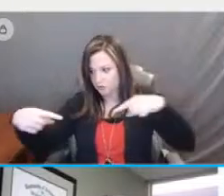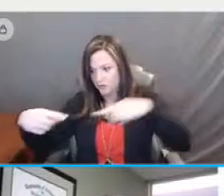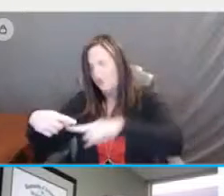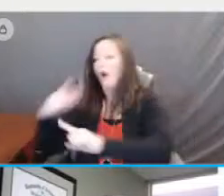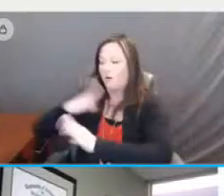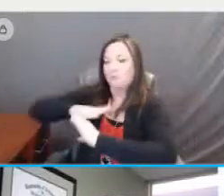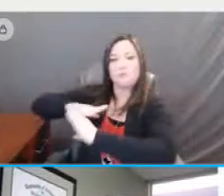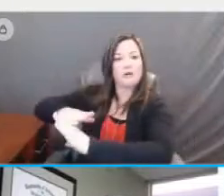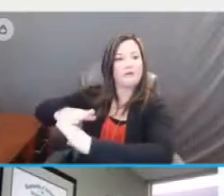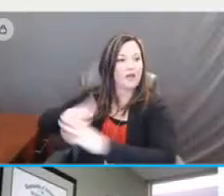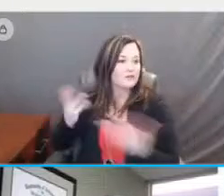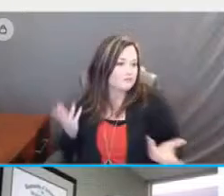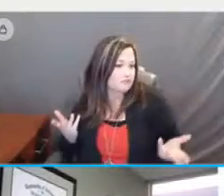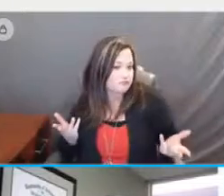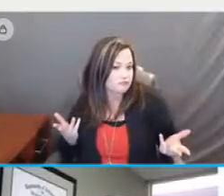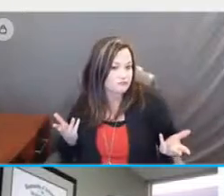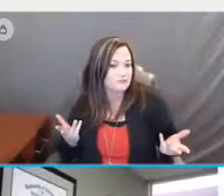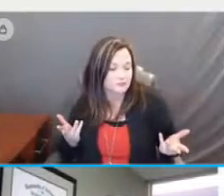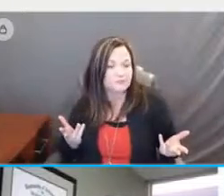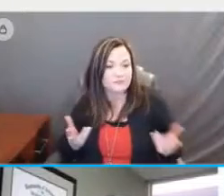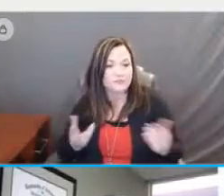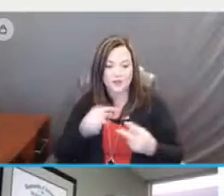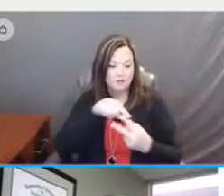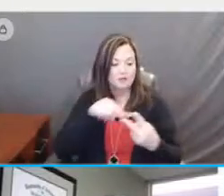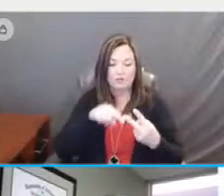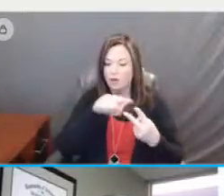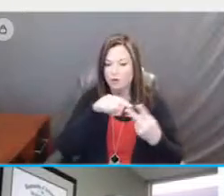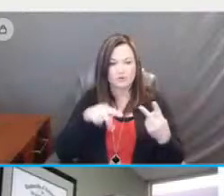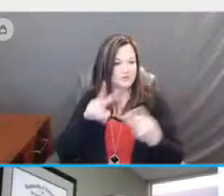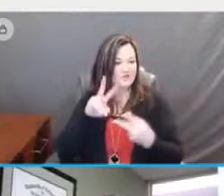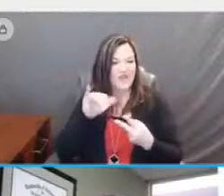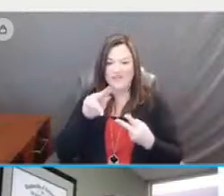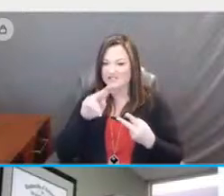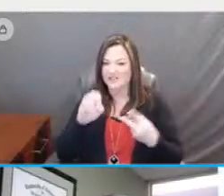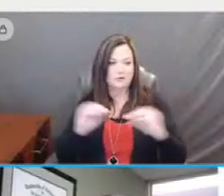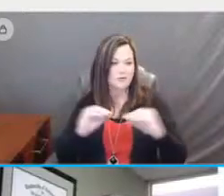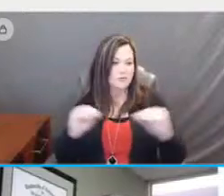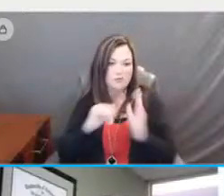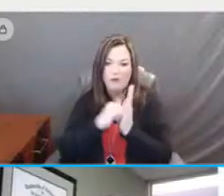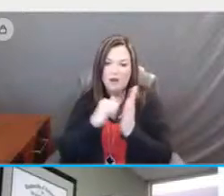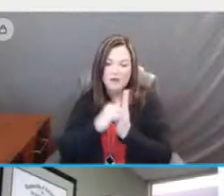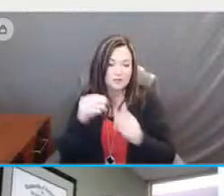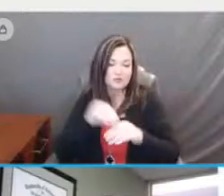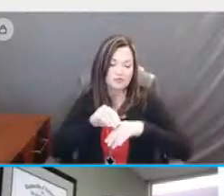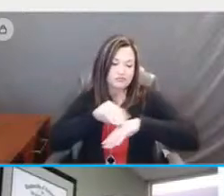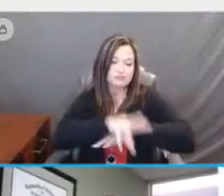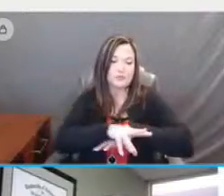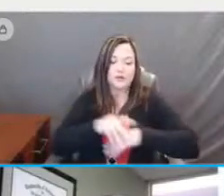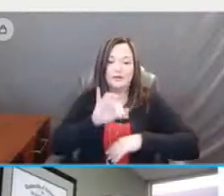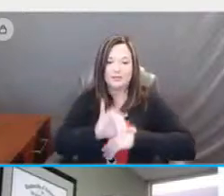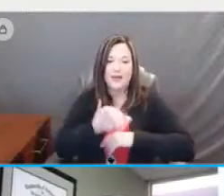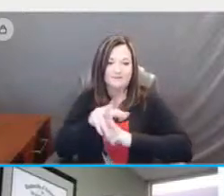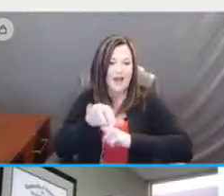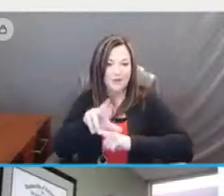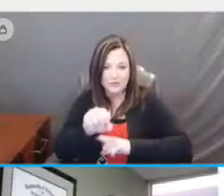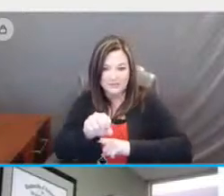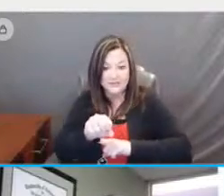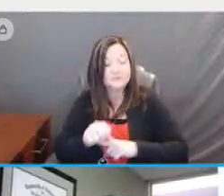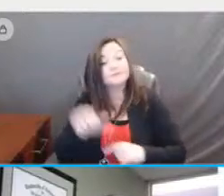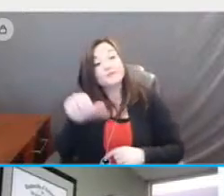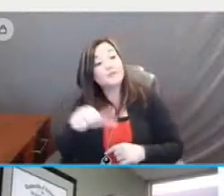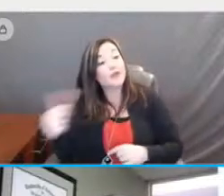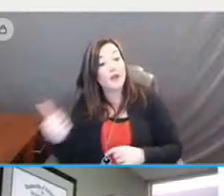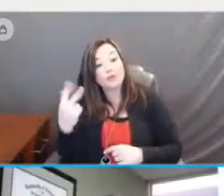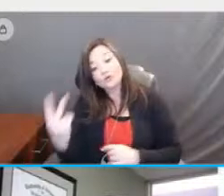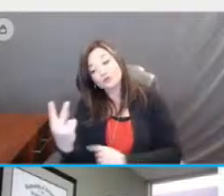sick. So the two vaccines have no way of transmitting the virus. And actually, the other two vaccines